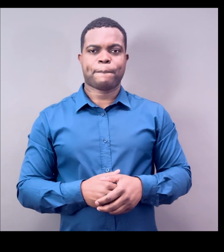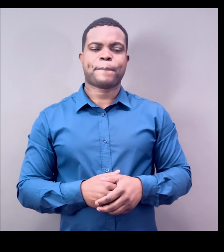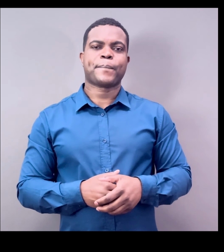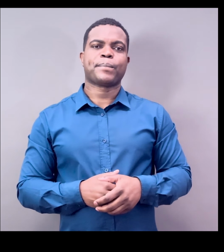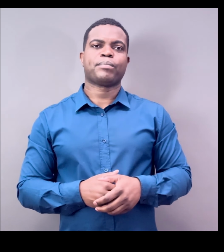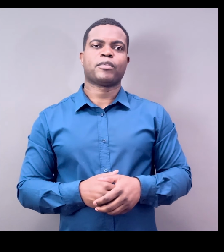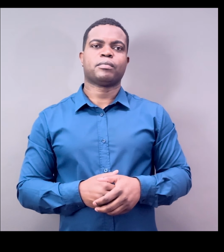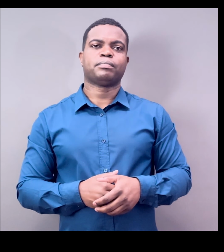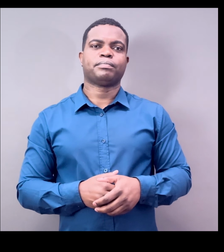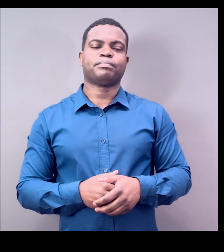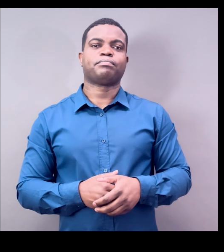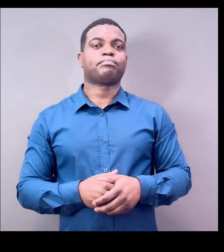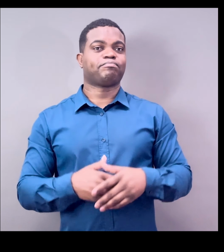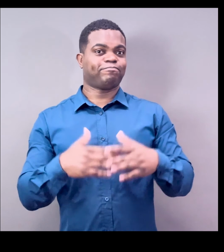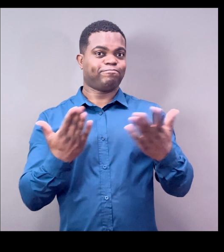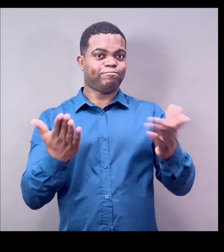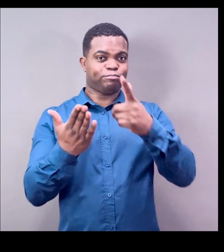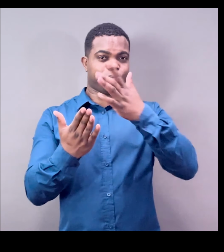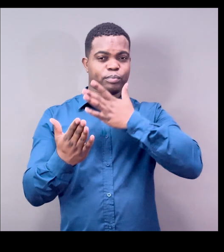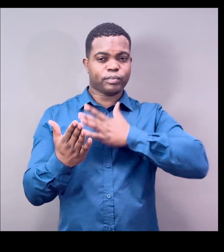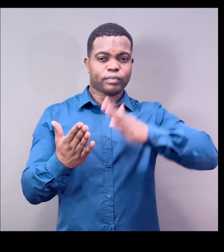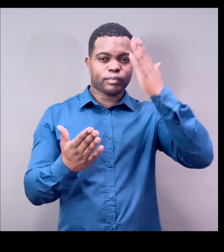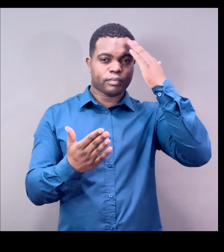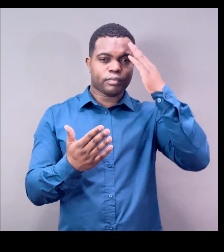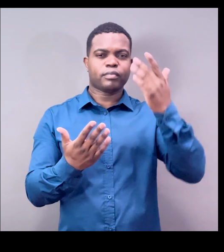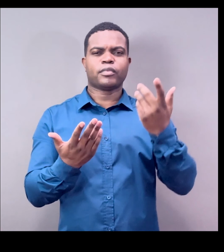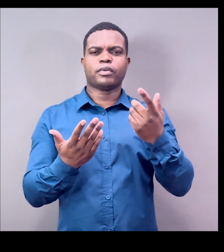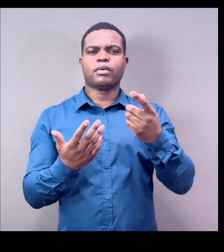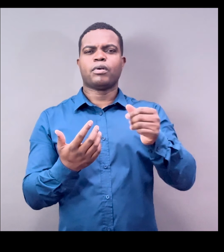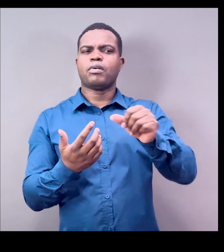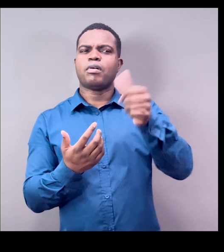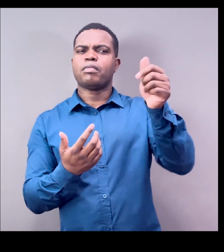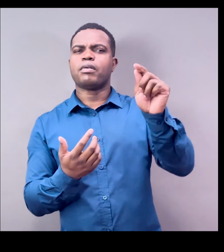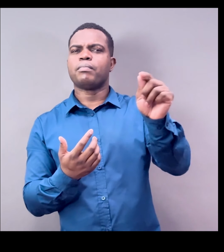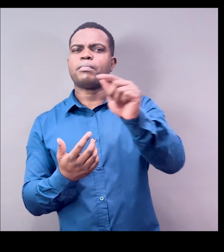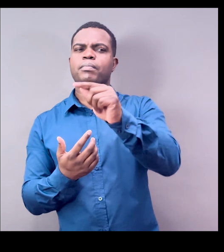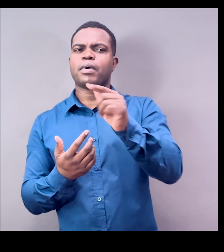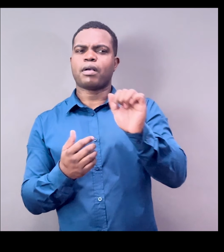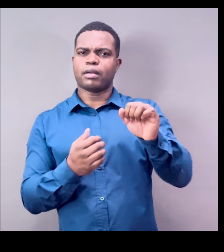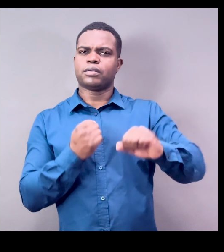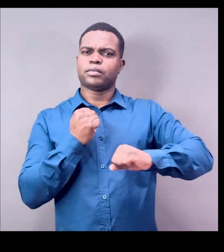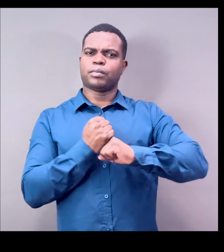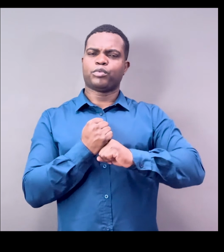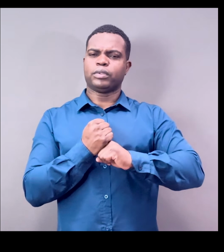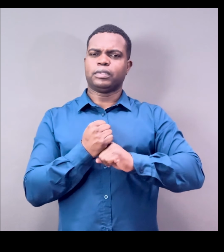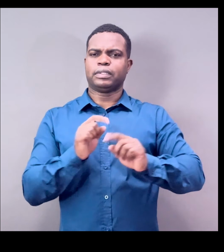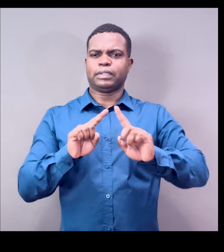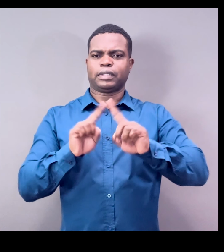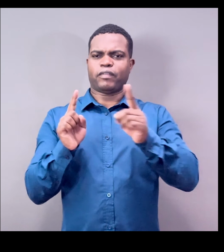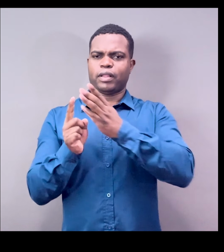So if you want to know the potential contributors, you need to carry out potential contributors